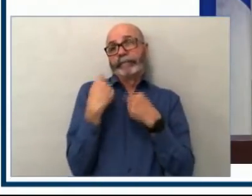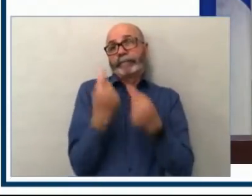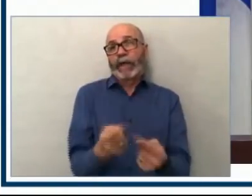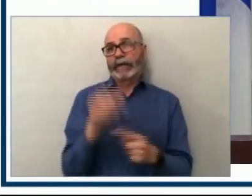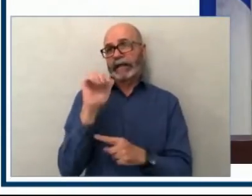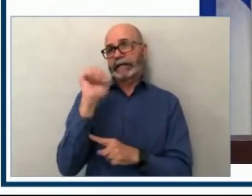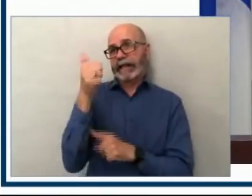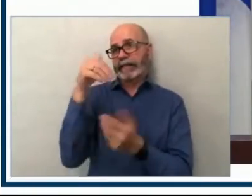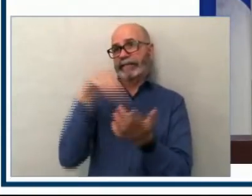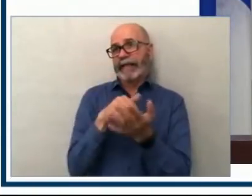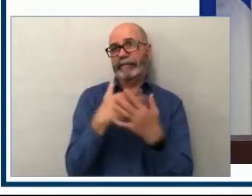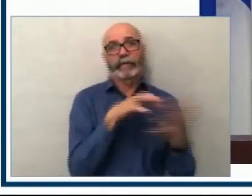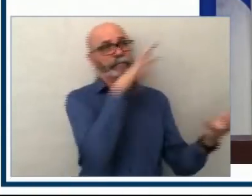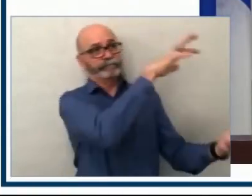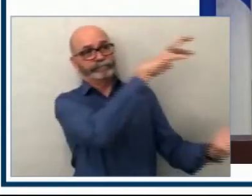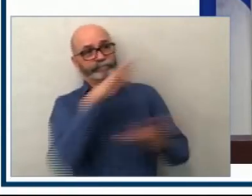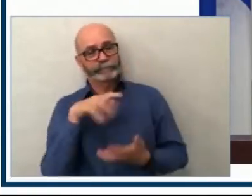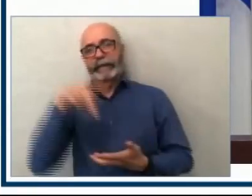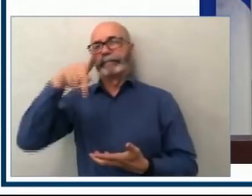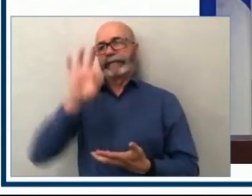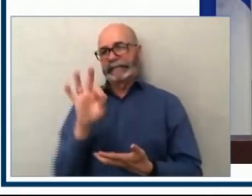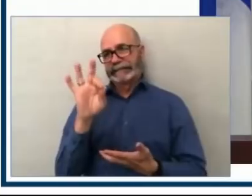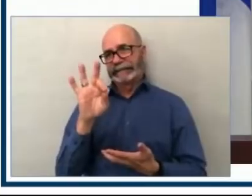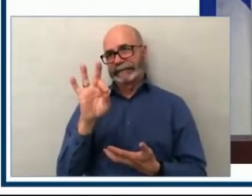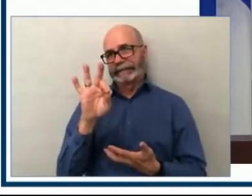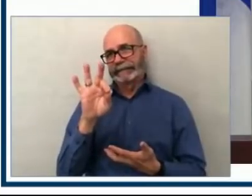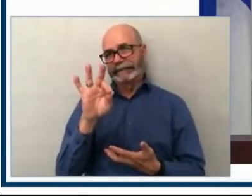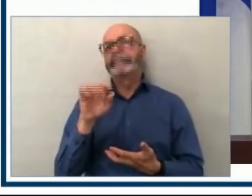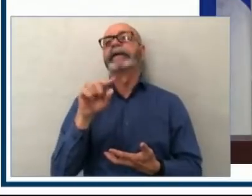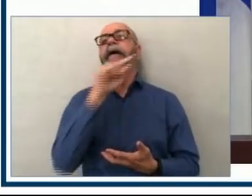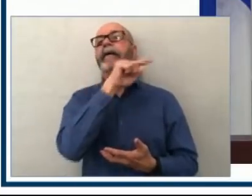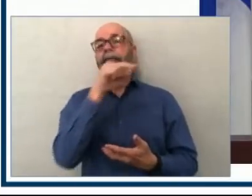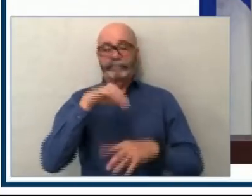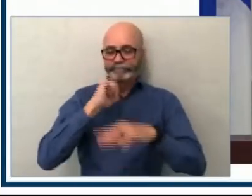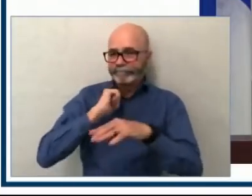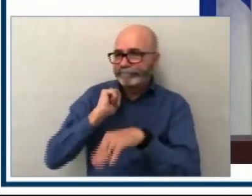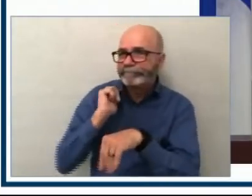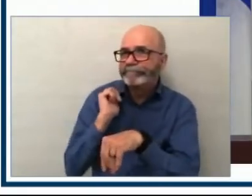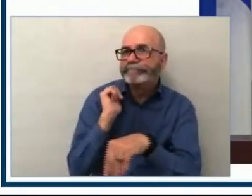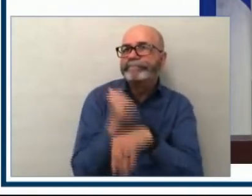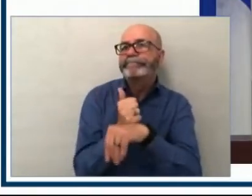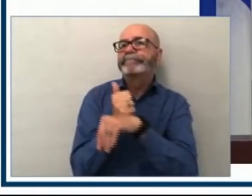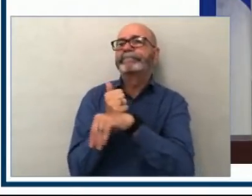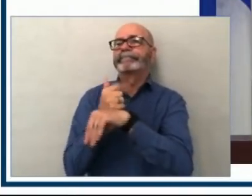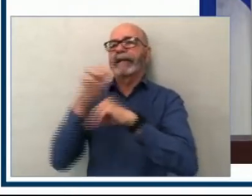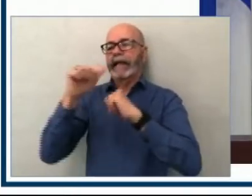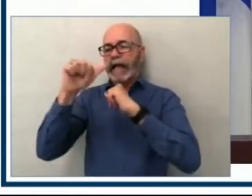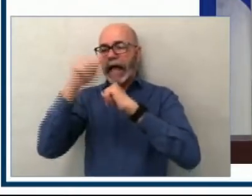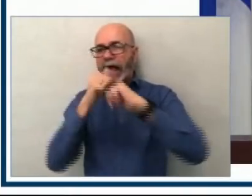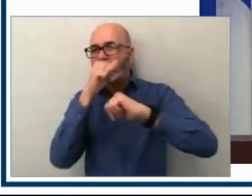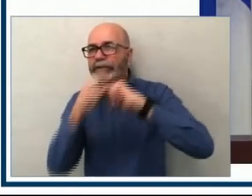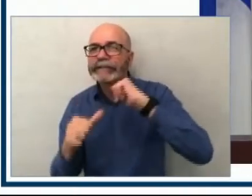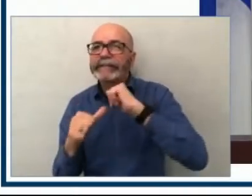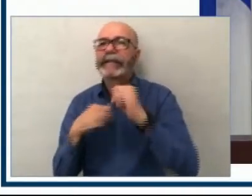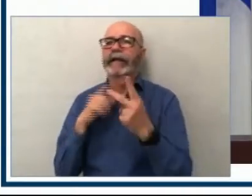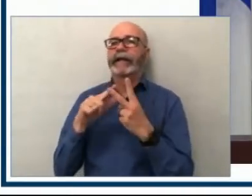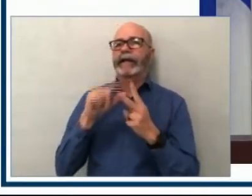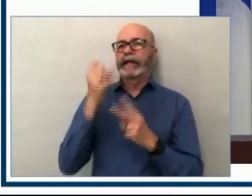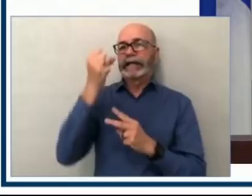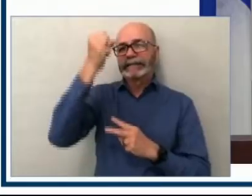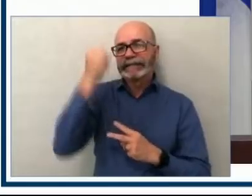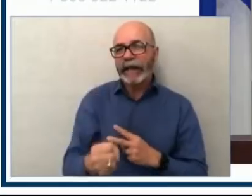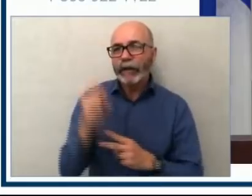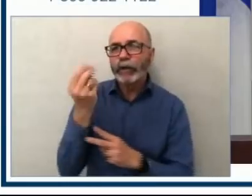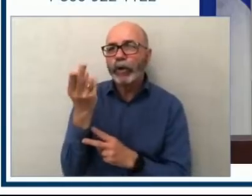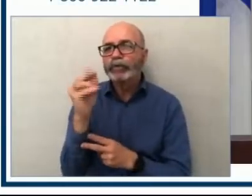be spread across the province, setting up clinics in Antigonish, the South Shore, and Cumberland. We are already in Halifax,